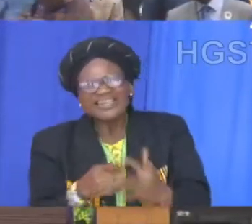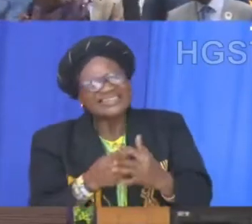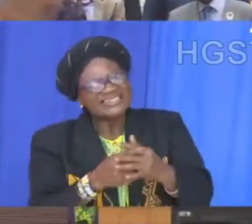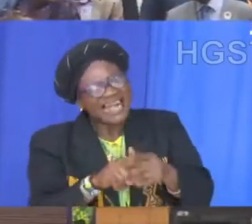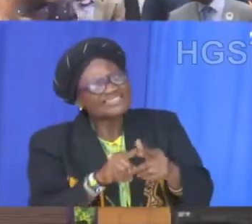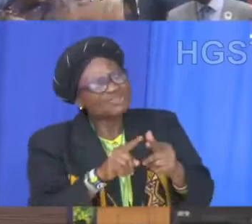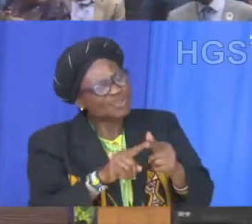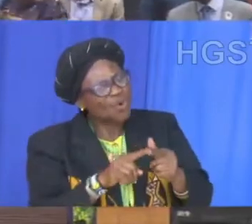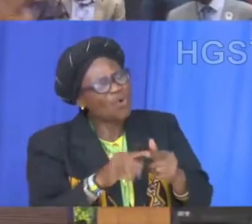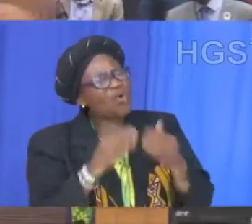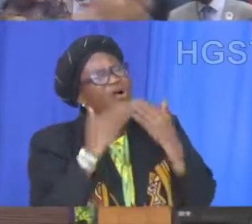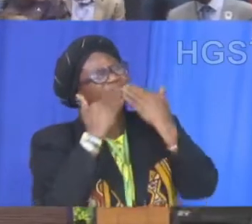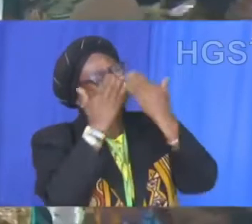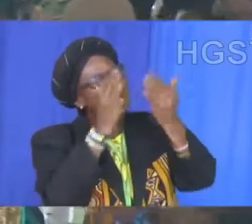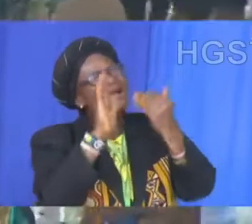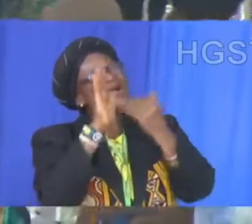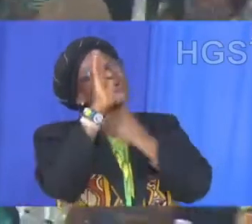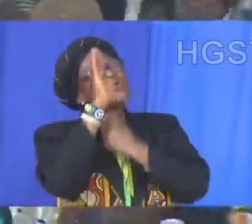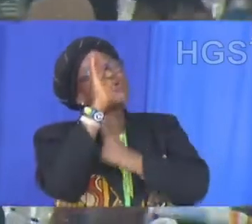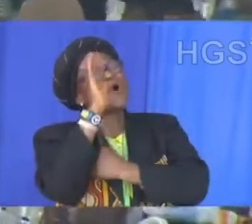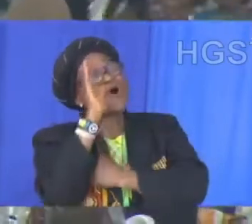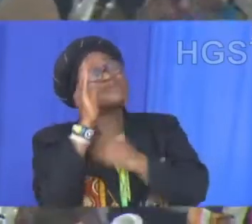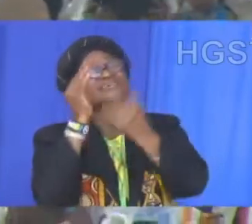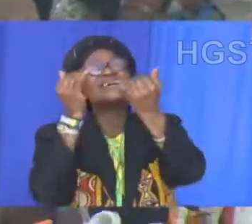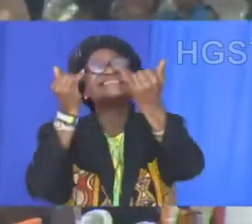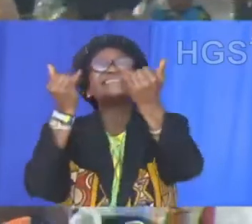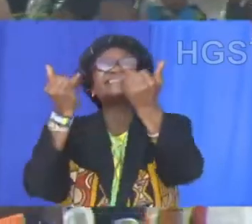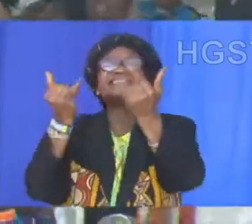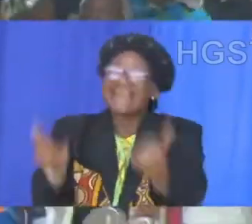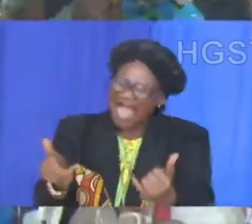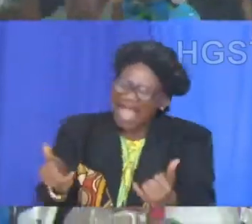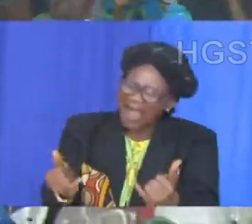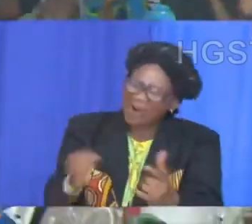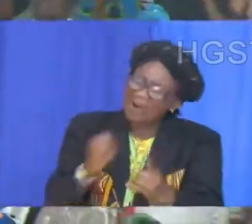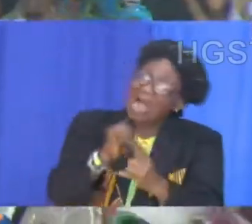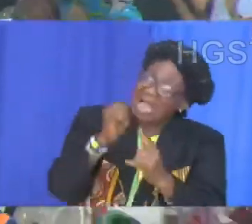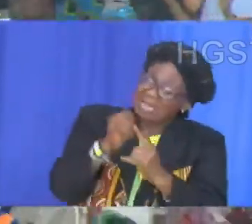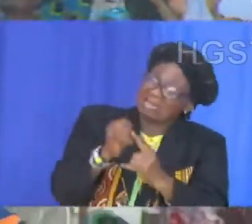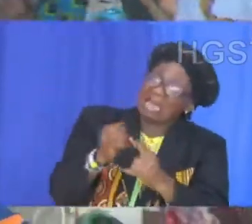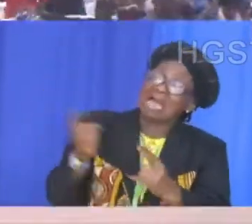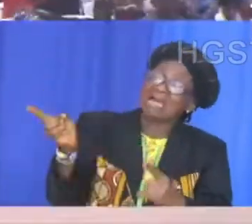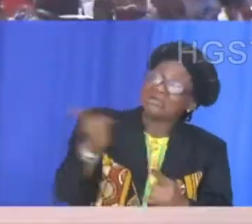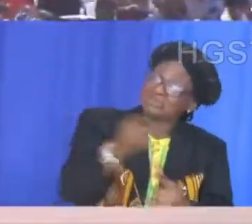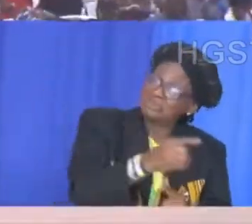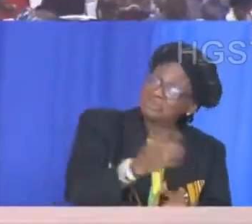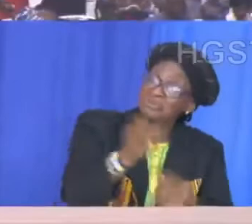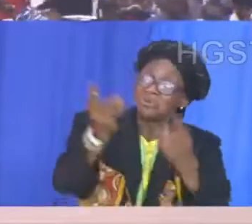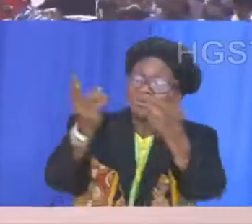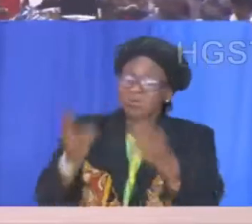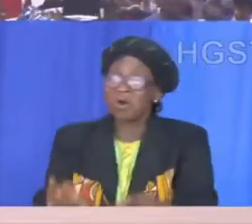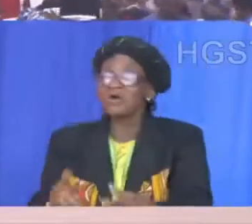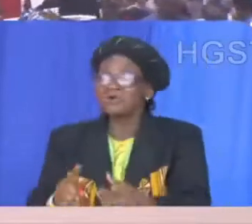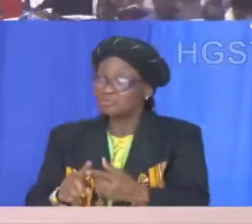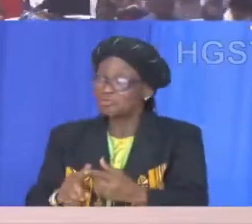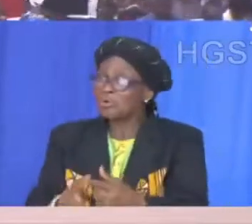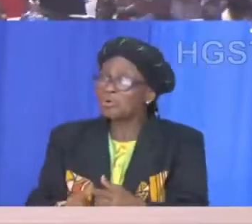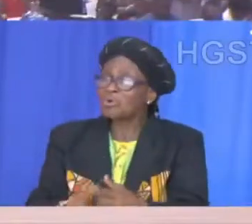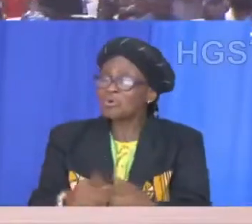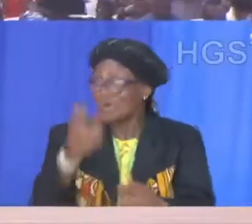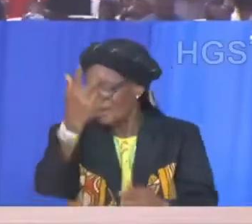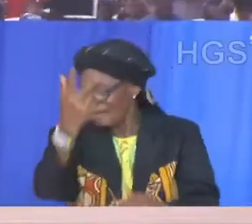you want to do it on your knees, you want to dance, you want to shout, you want